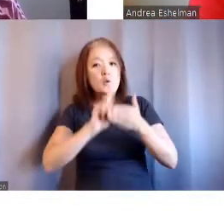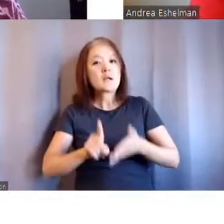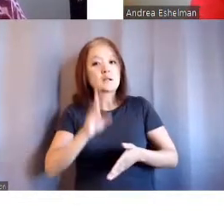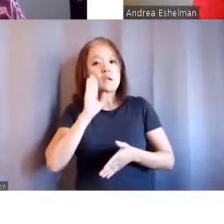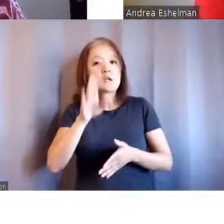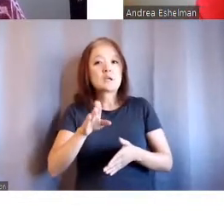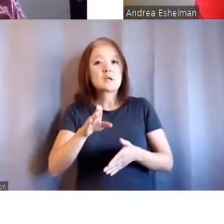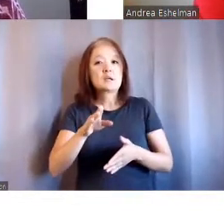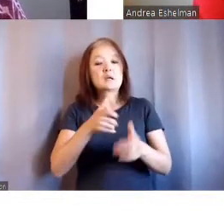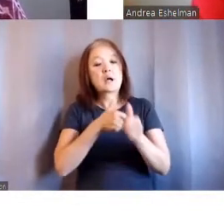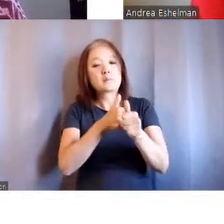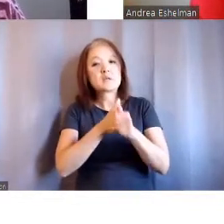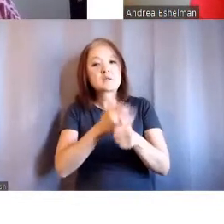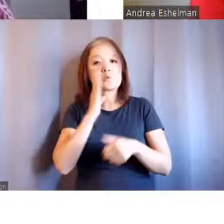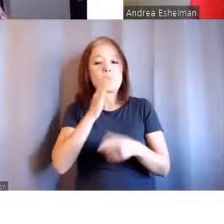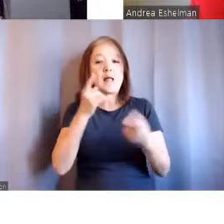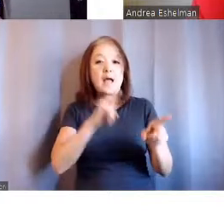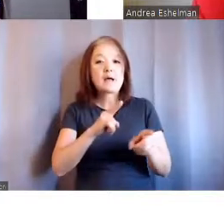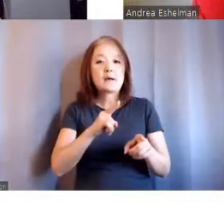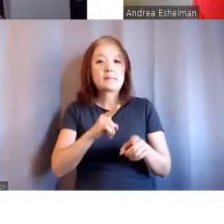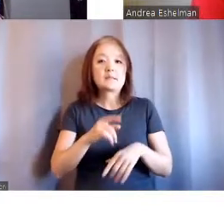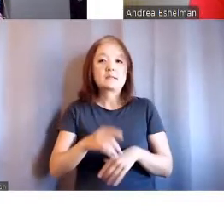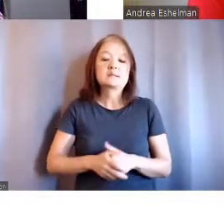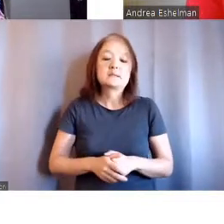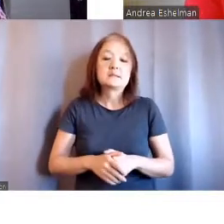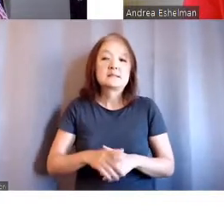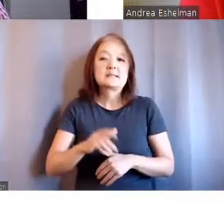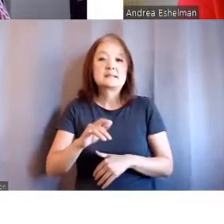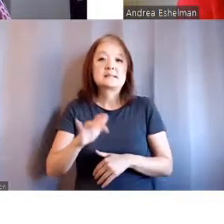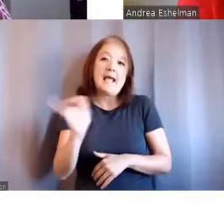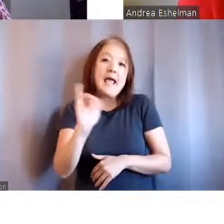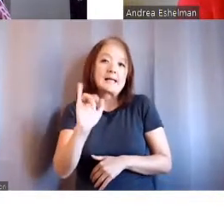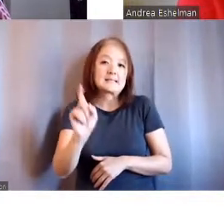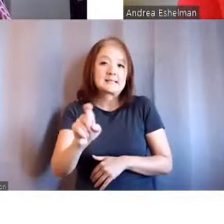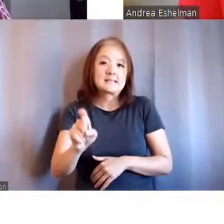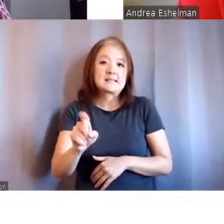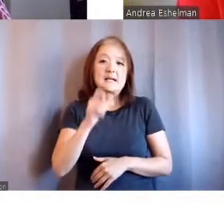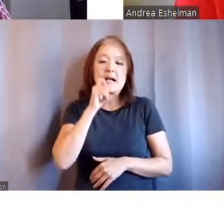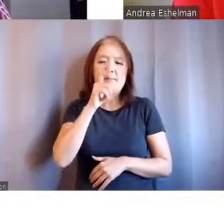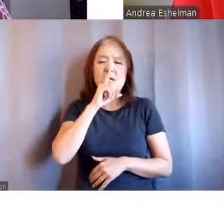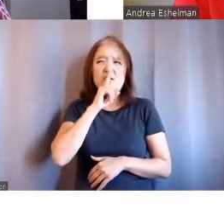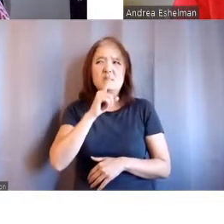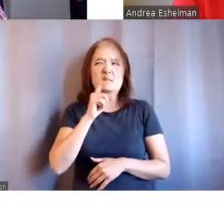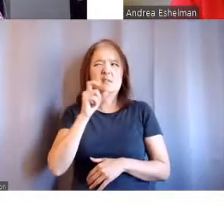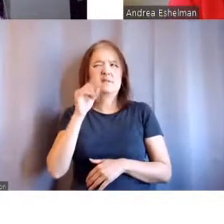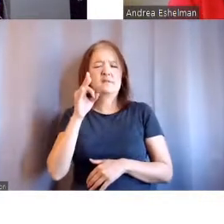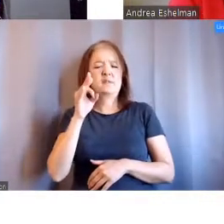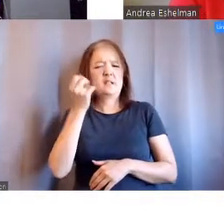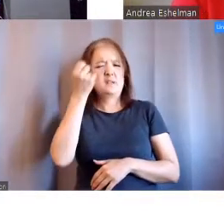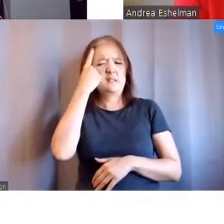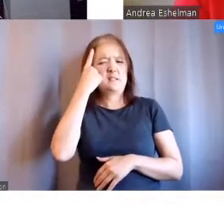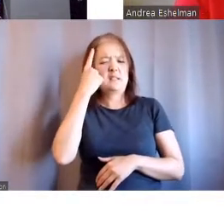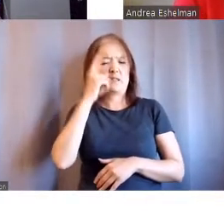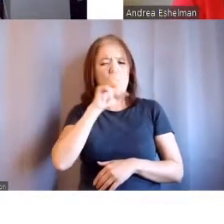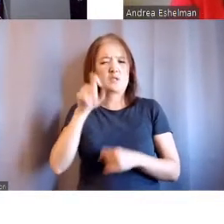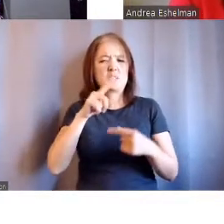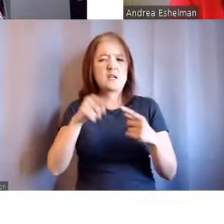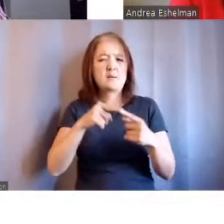as needed. I'm not sure I understand the question about the shortage differentials.